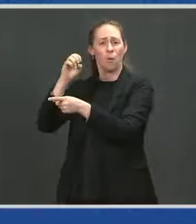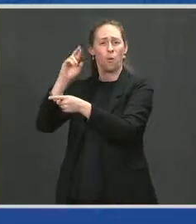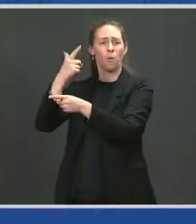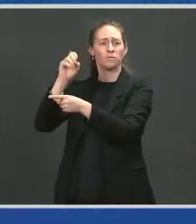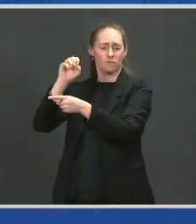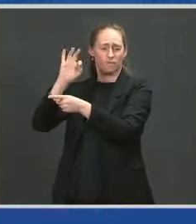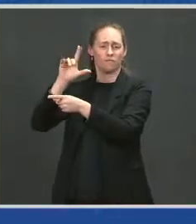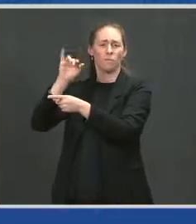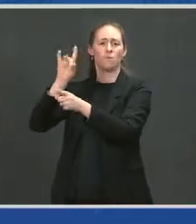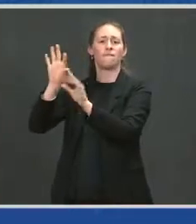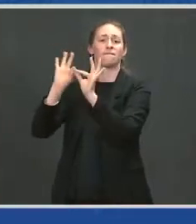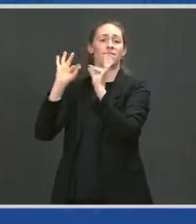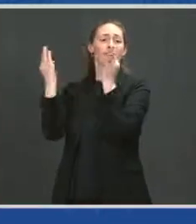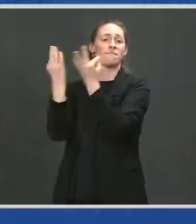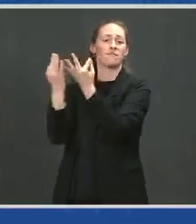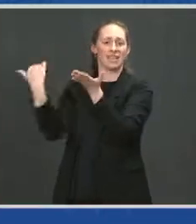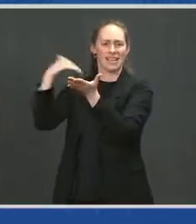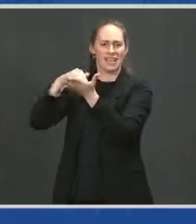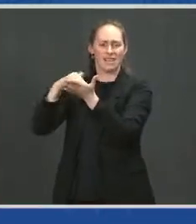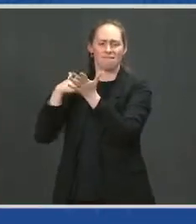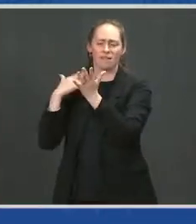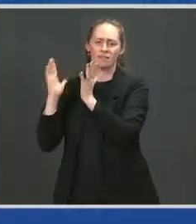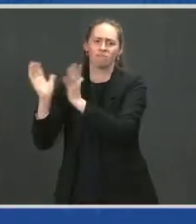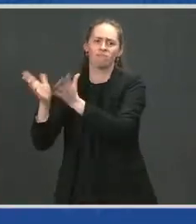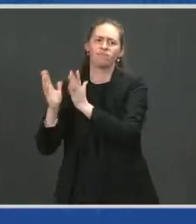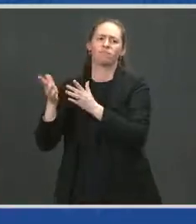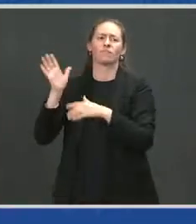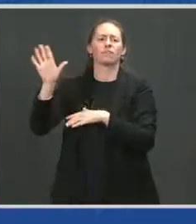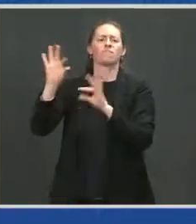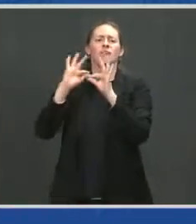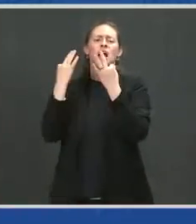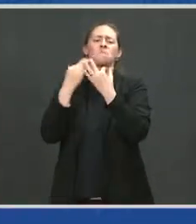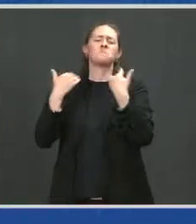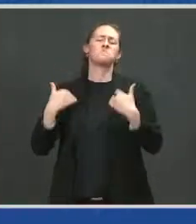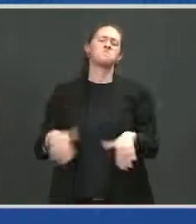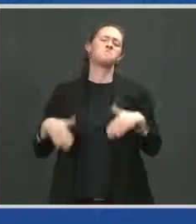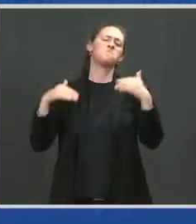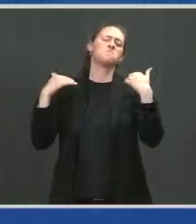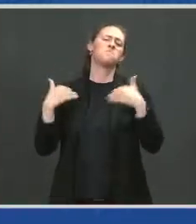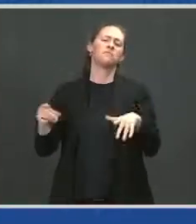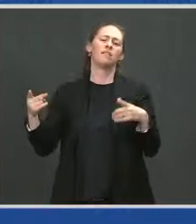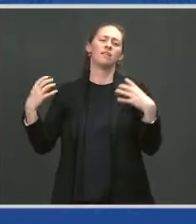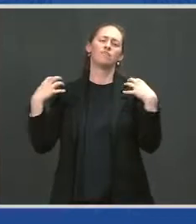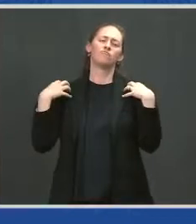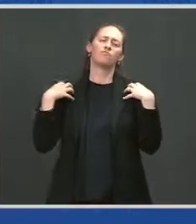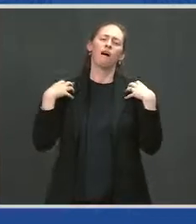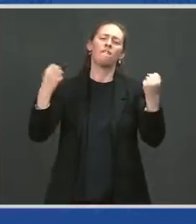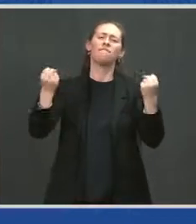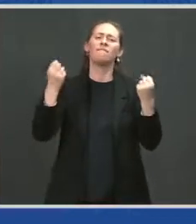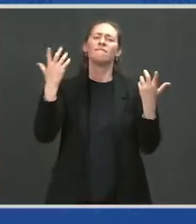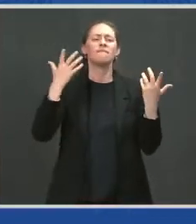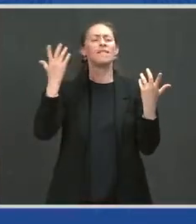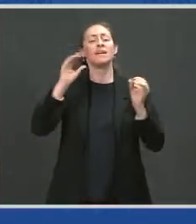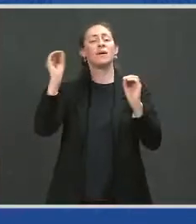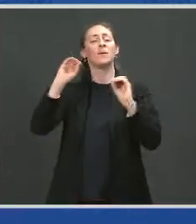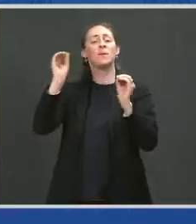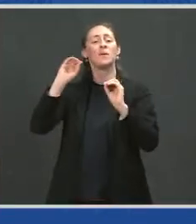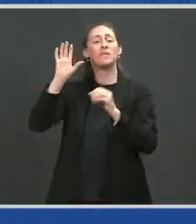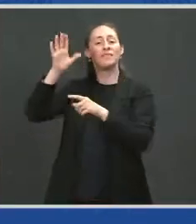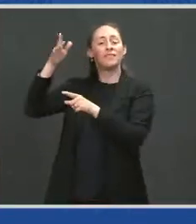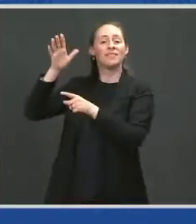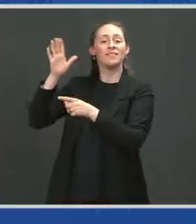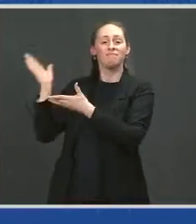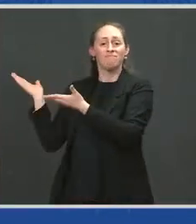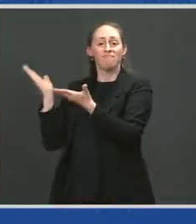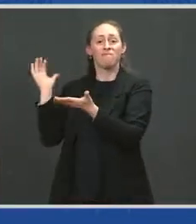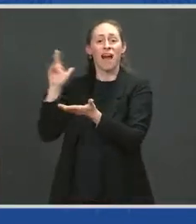Remarkable family of extraordinary courage. Nothing can ever bring their brother, their father